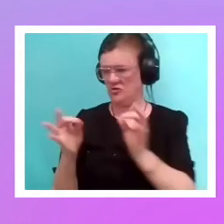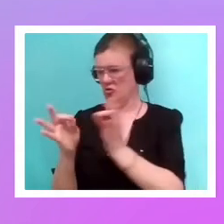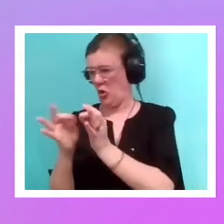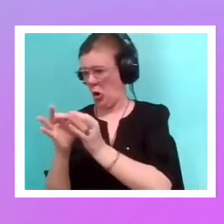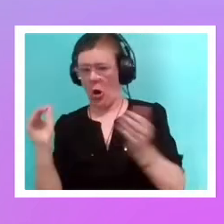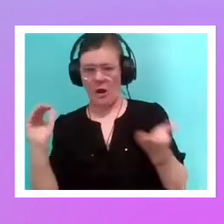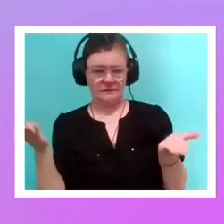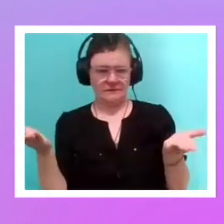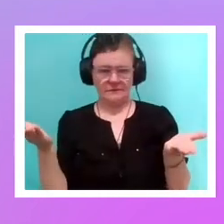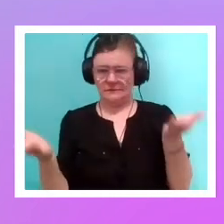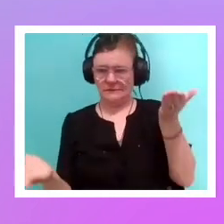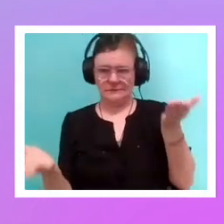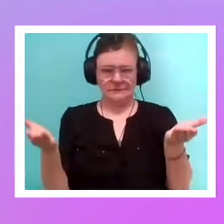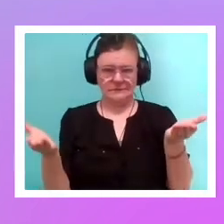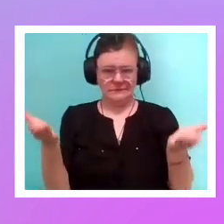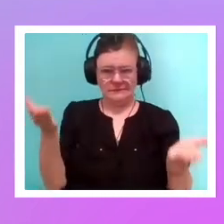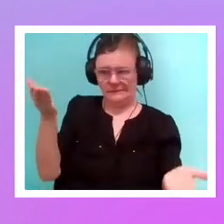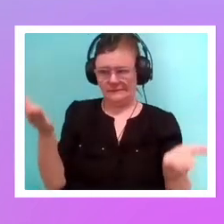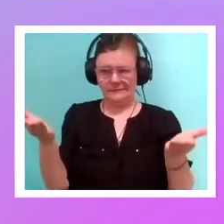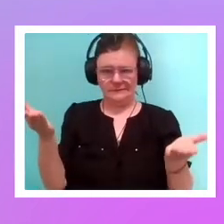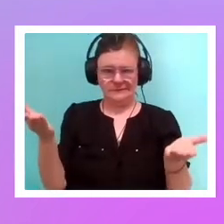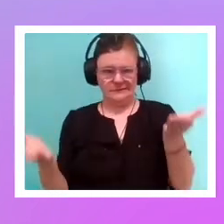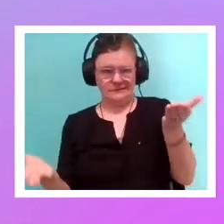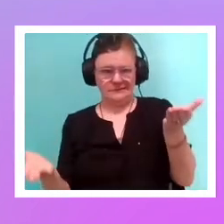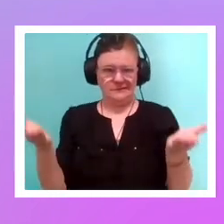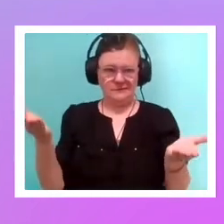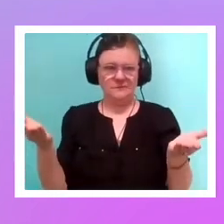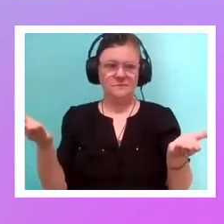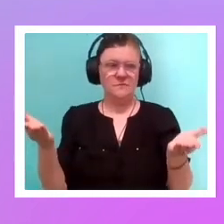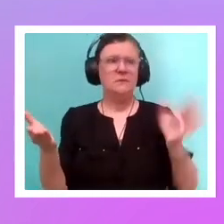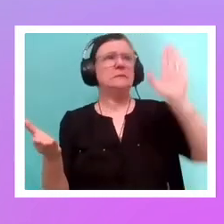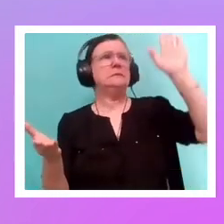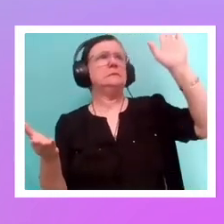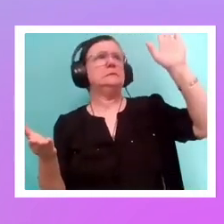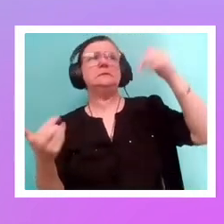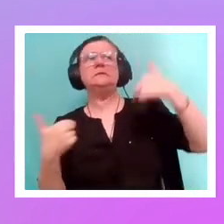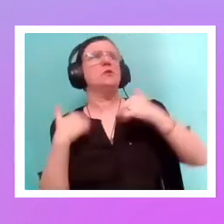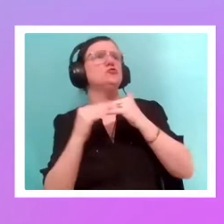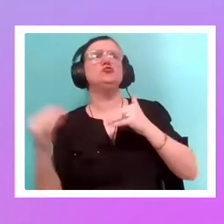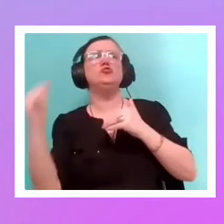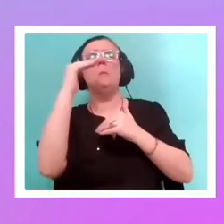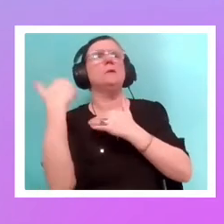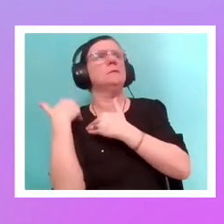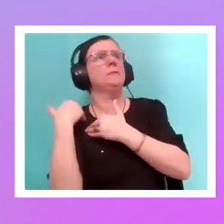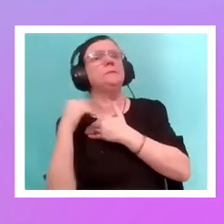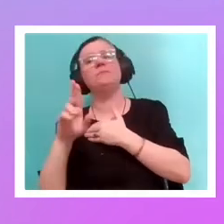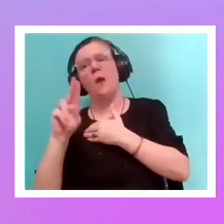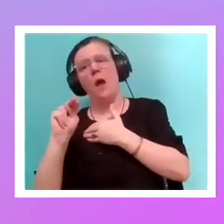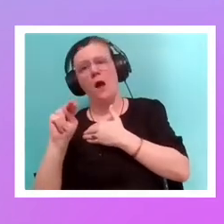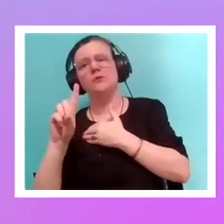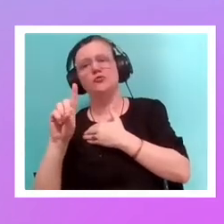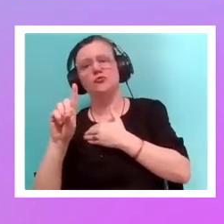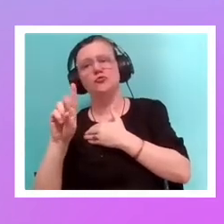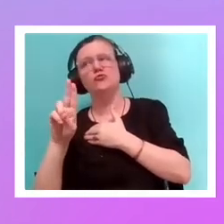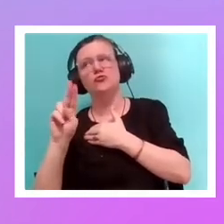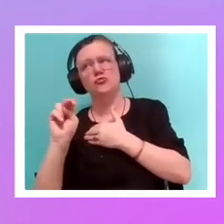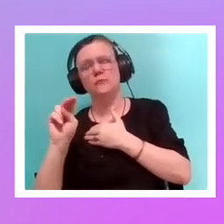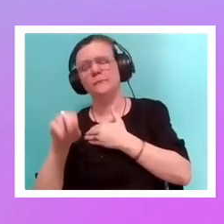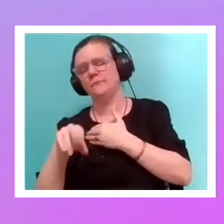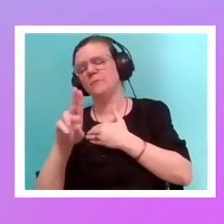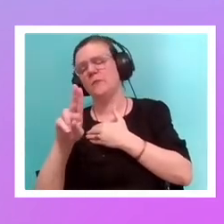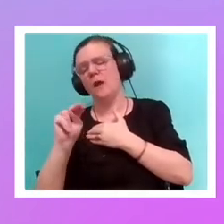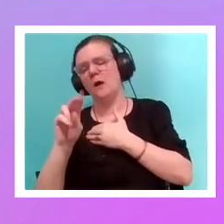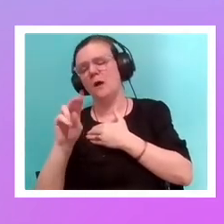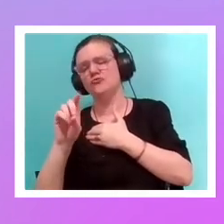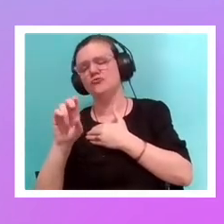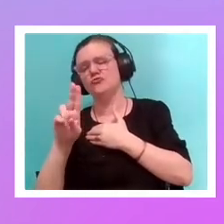the organisation compared to the resources available to it, they can claim what's called disproportionate burden. And that's, it sounds like a bit of a